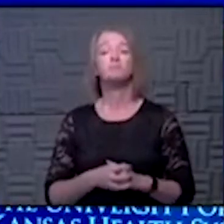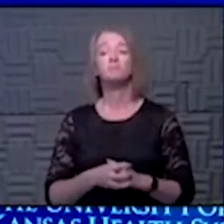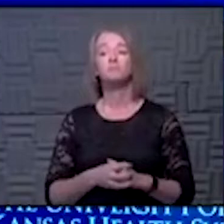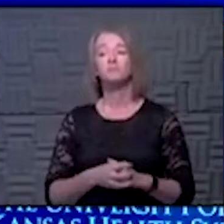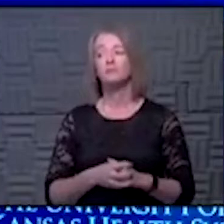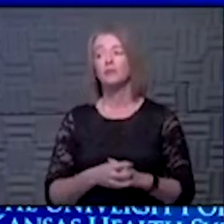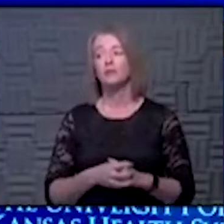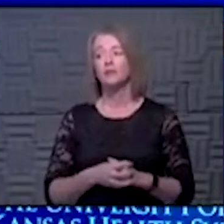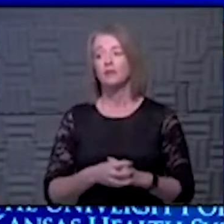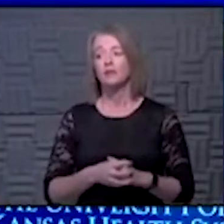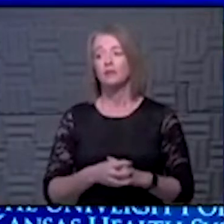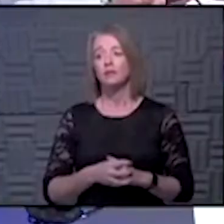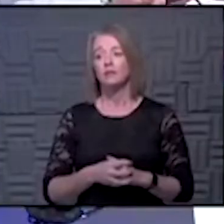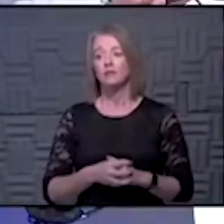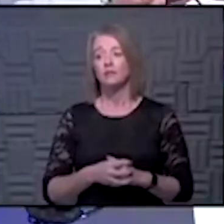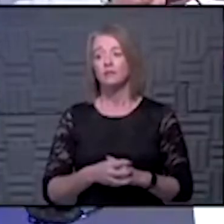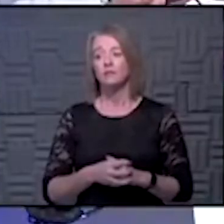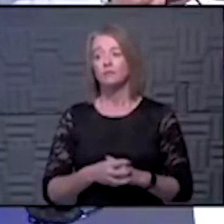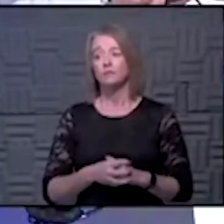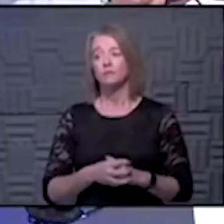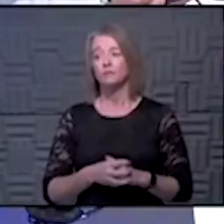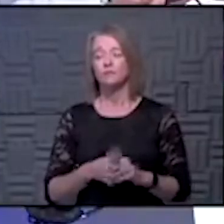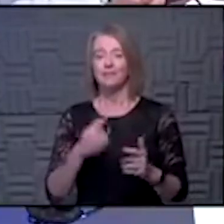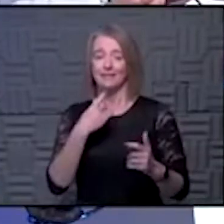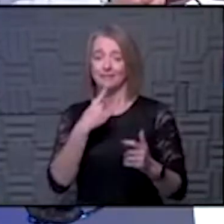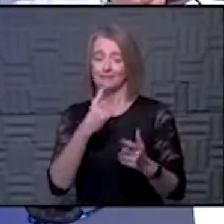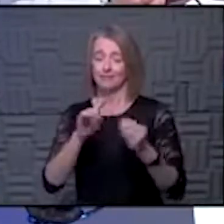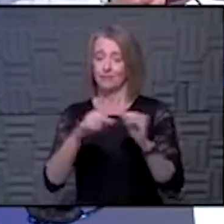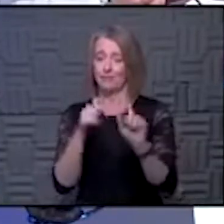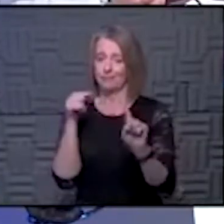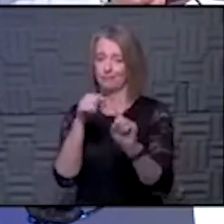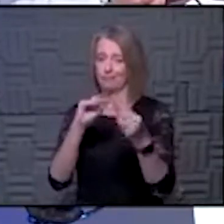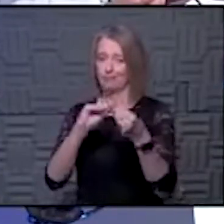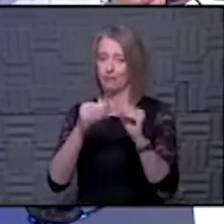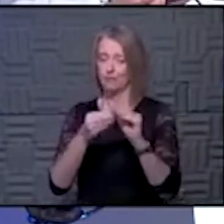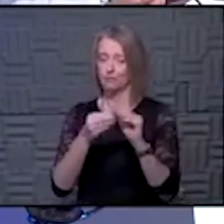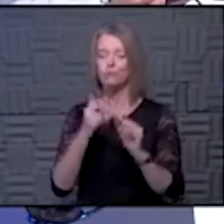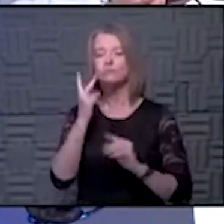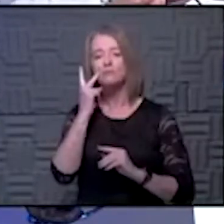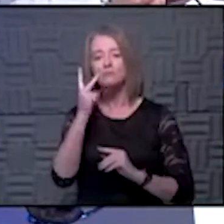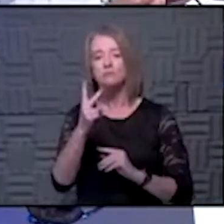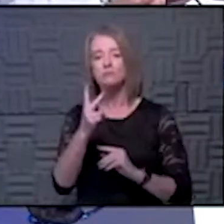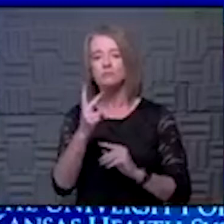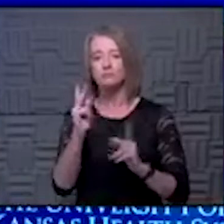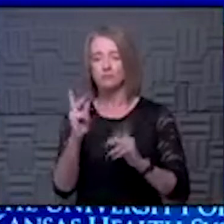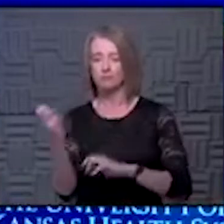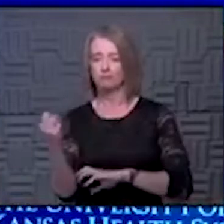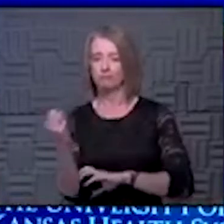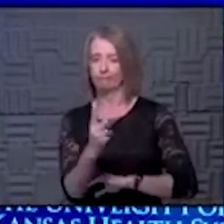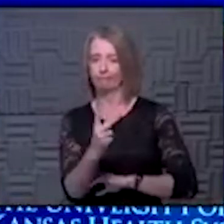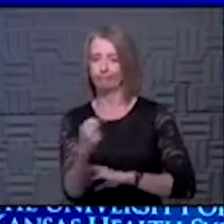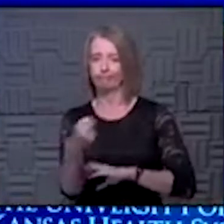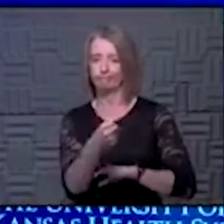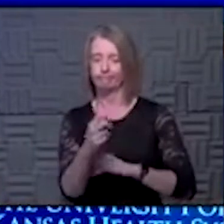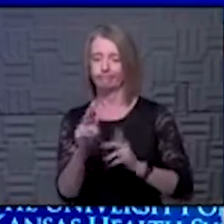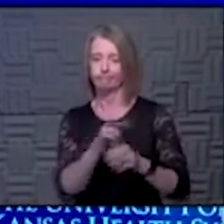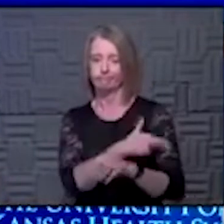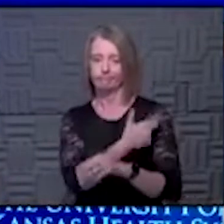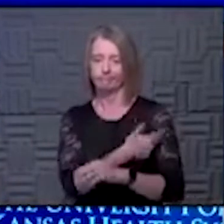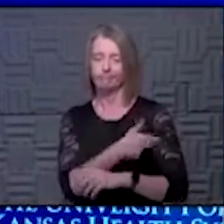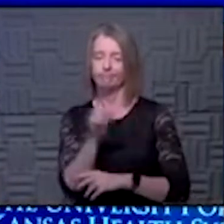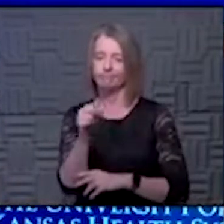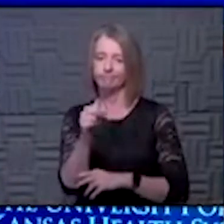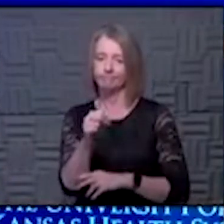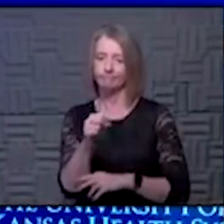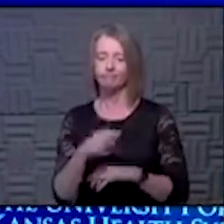So, You would know the numbers. Yeah, I can tell you about numbers. So we definitely have seen readmissions. We've seen